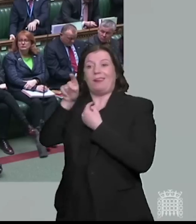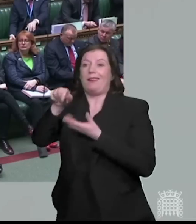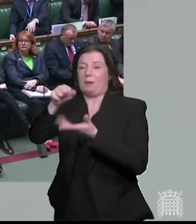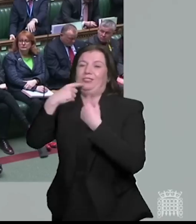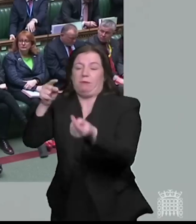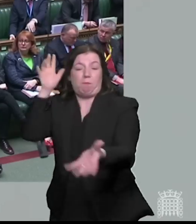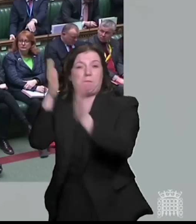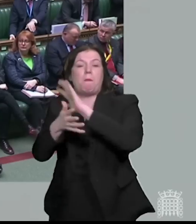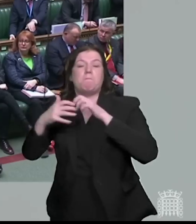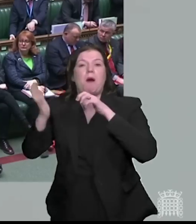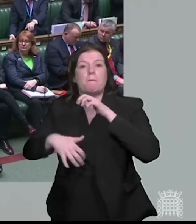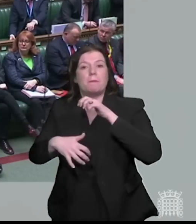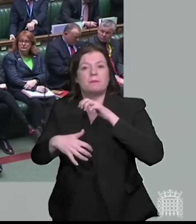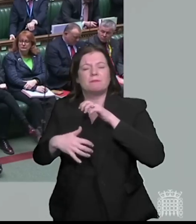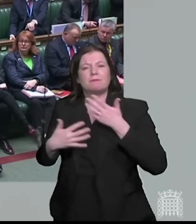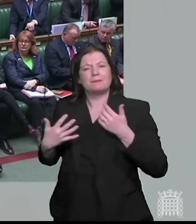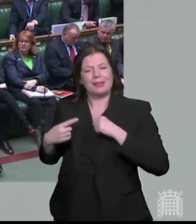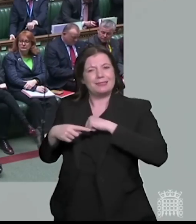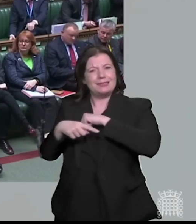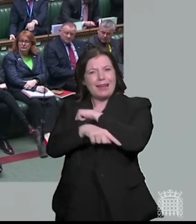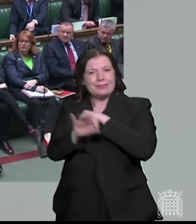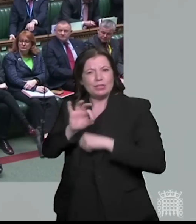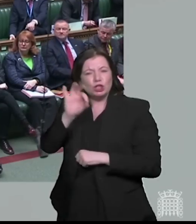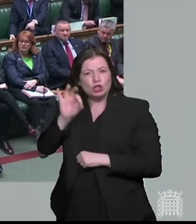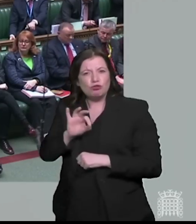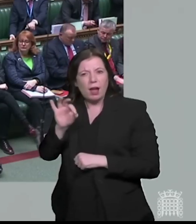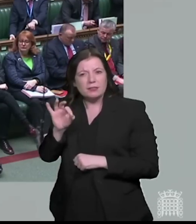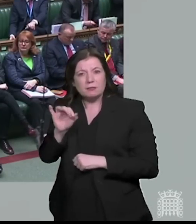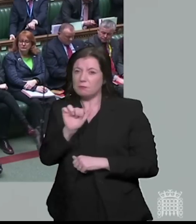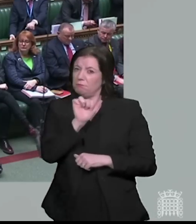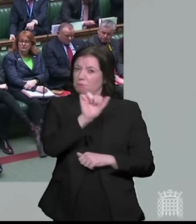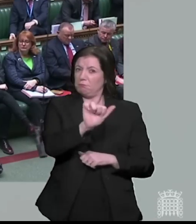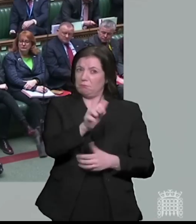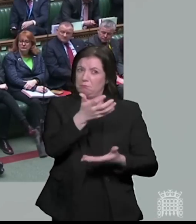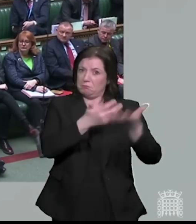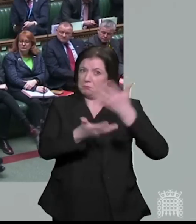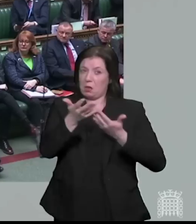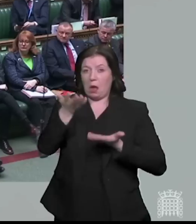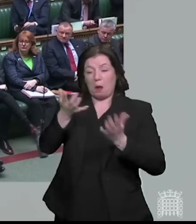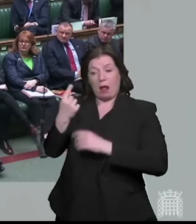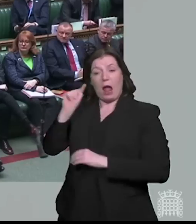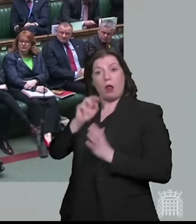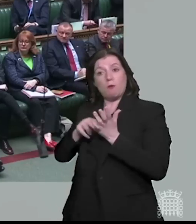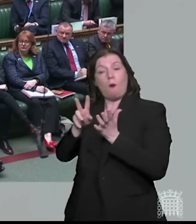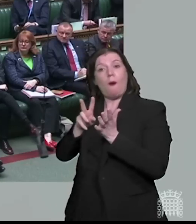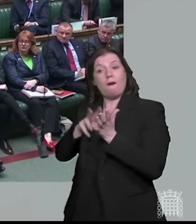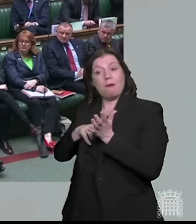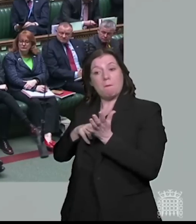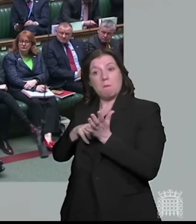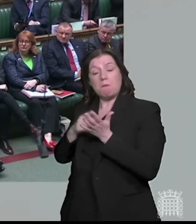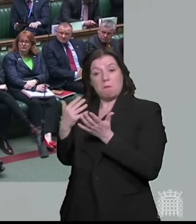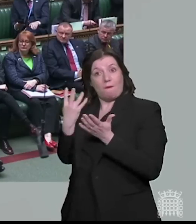economy faces through the prism of debt interest. He's right in terms of what he said compared to last November, 4 months